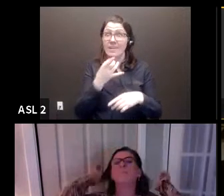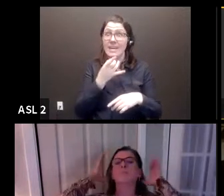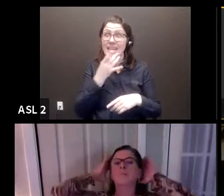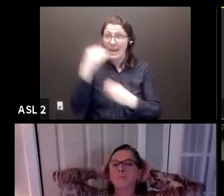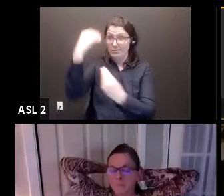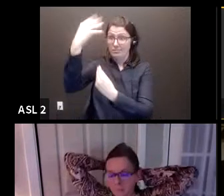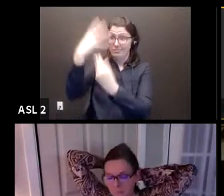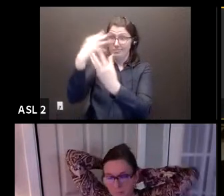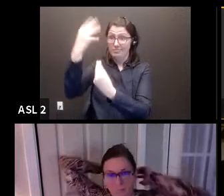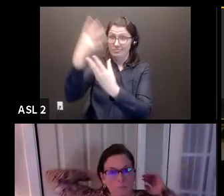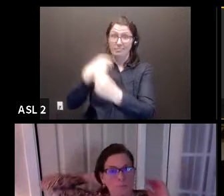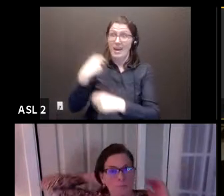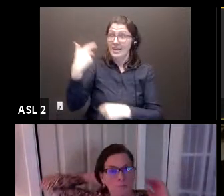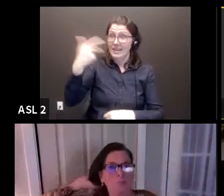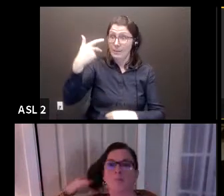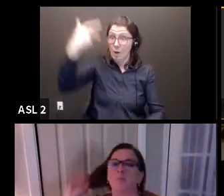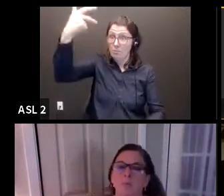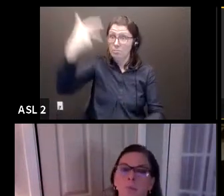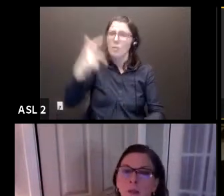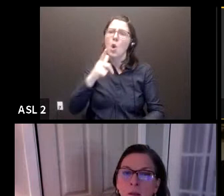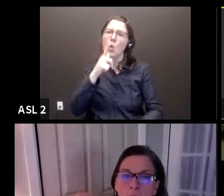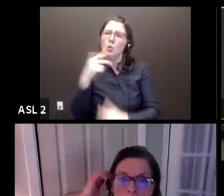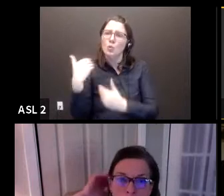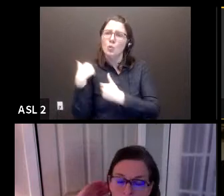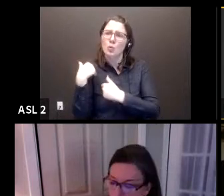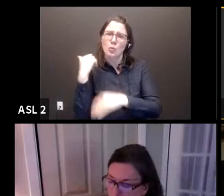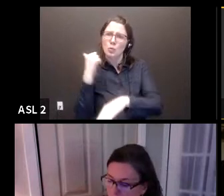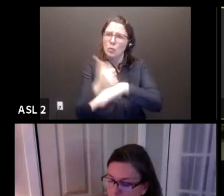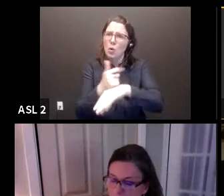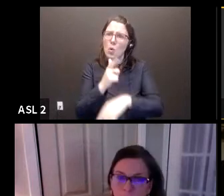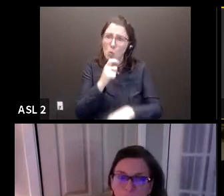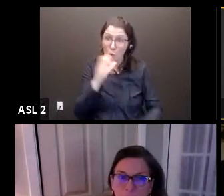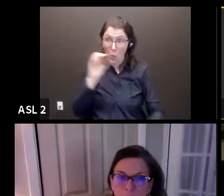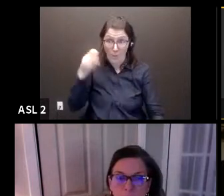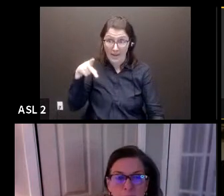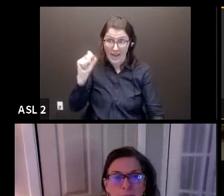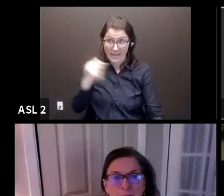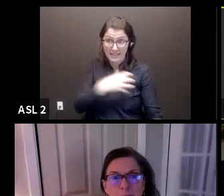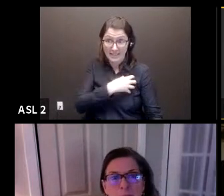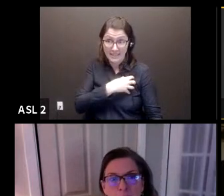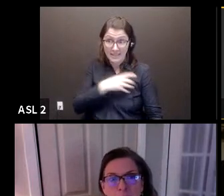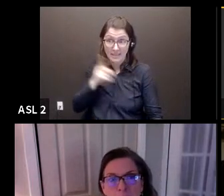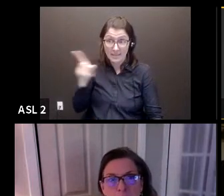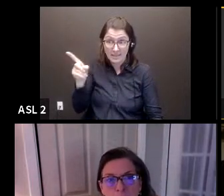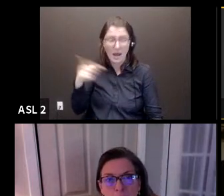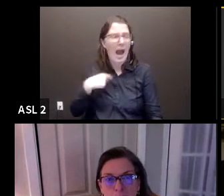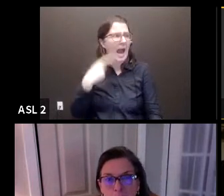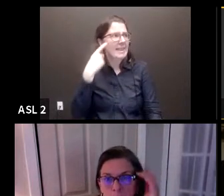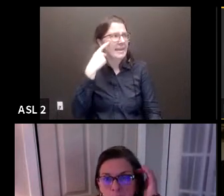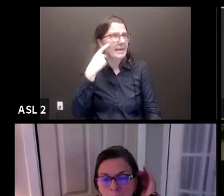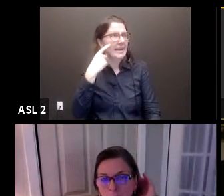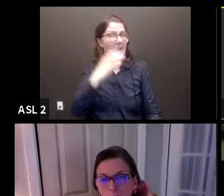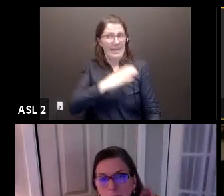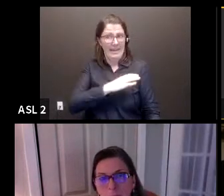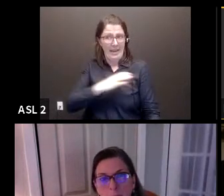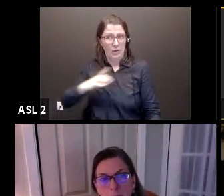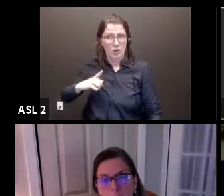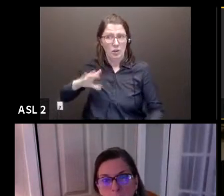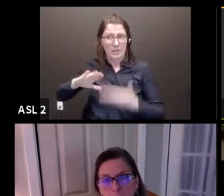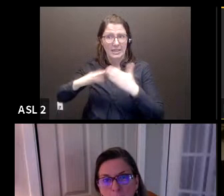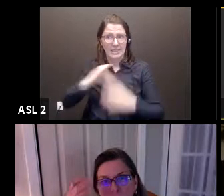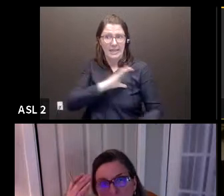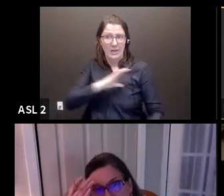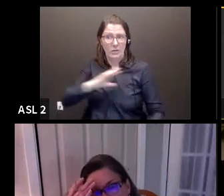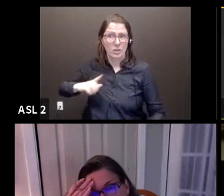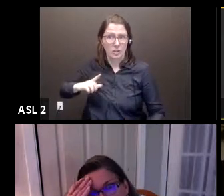cameras is it the ops i believe that would have to come through council but i will defer to jamie